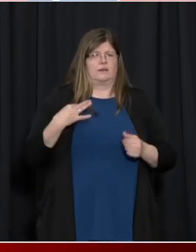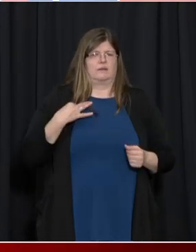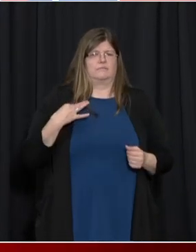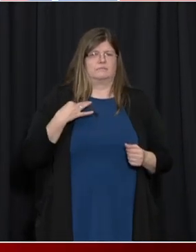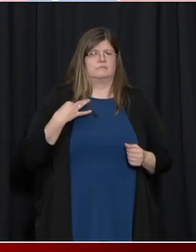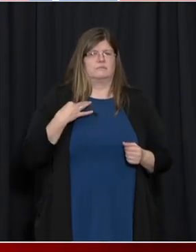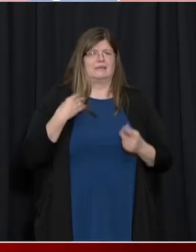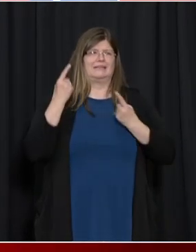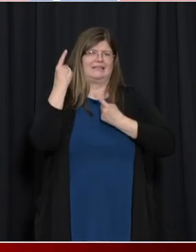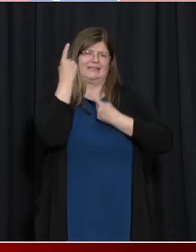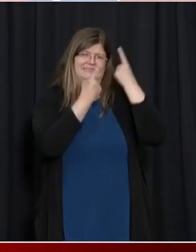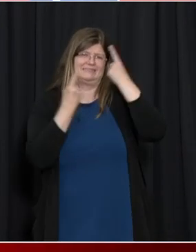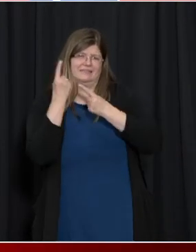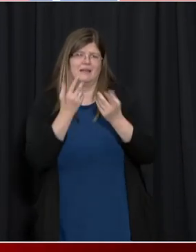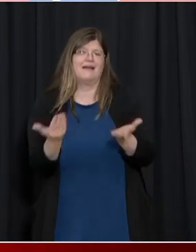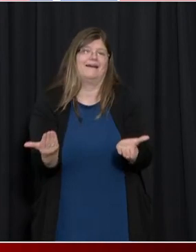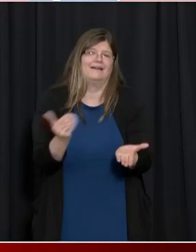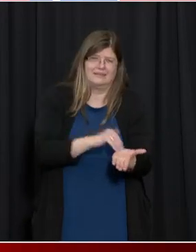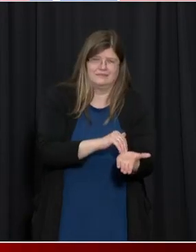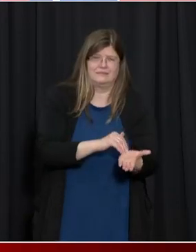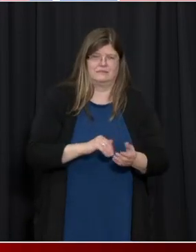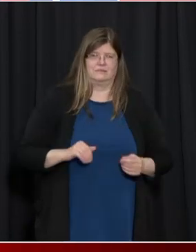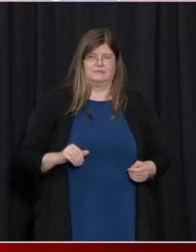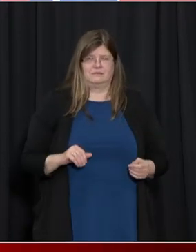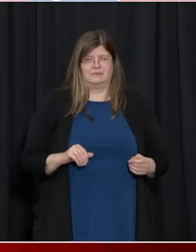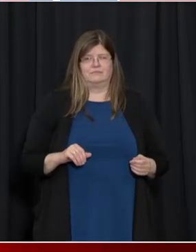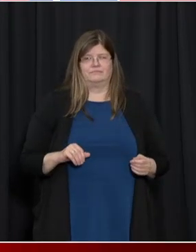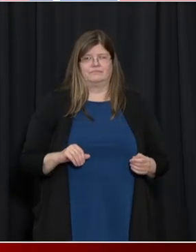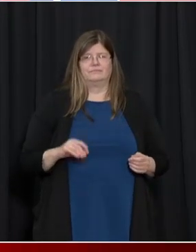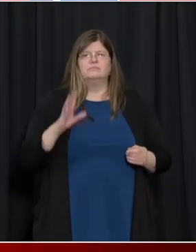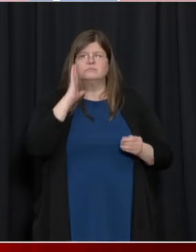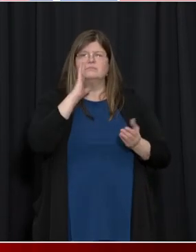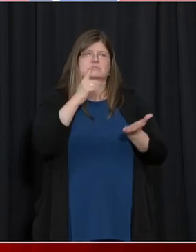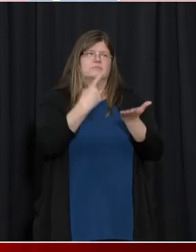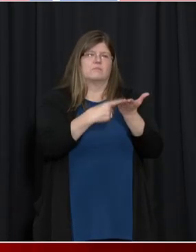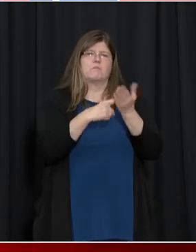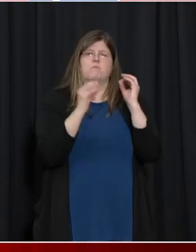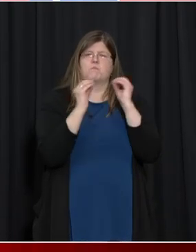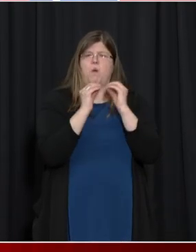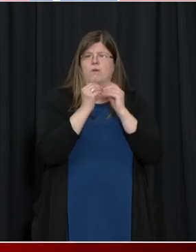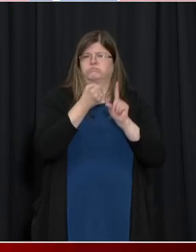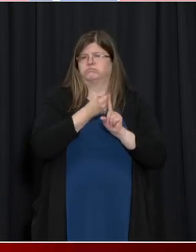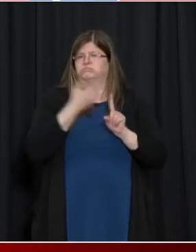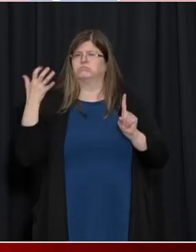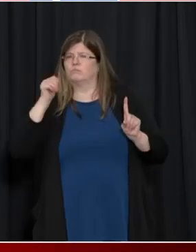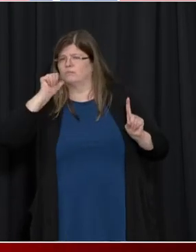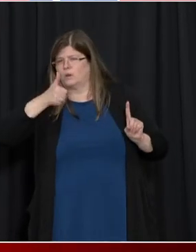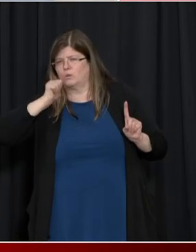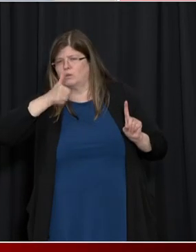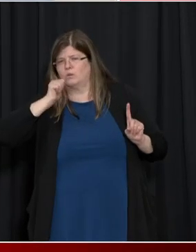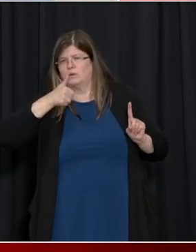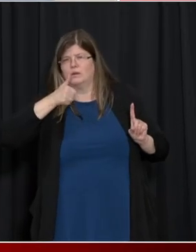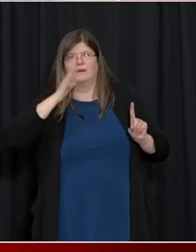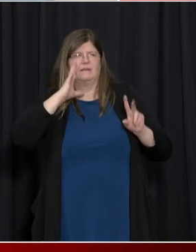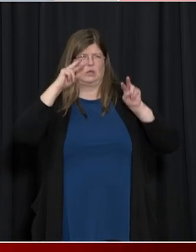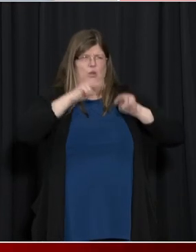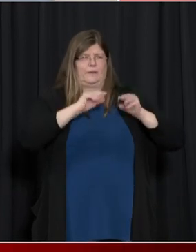be able to address at a high level tomorrow where we are with unemployment claims.